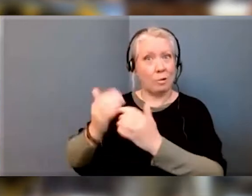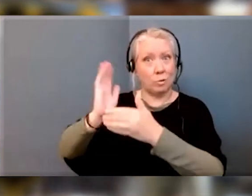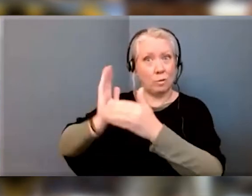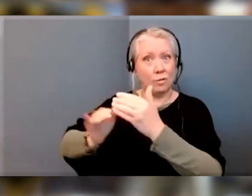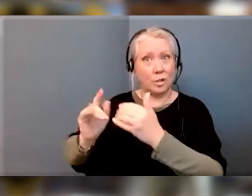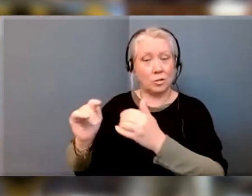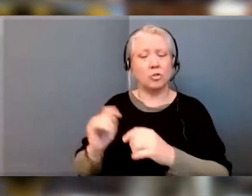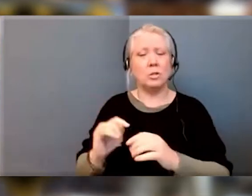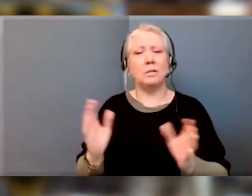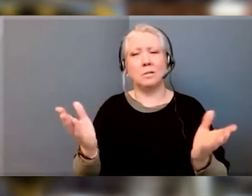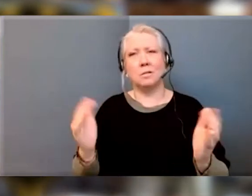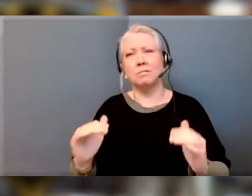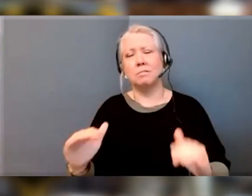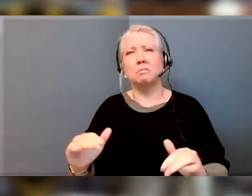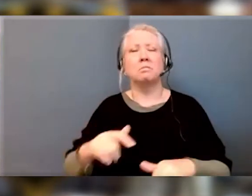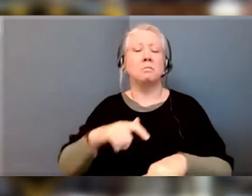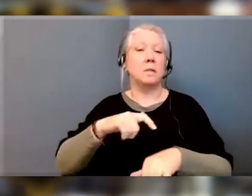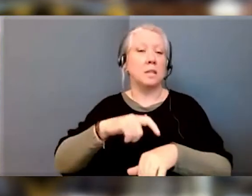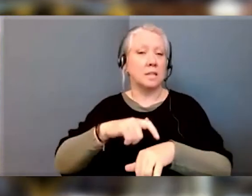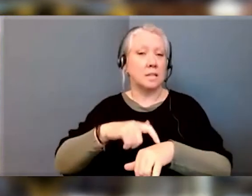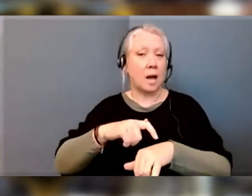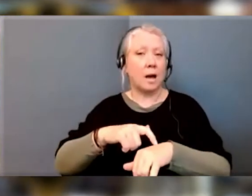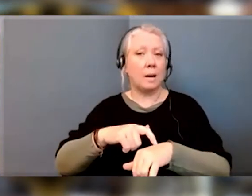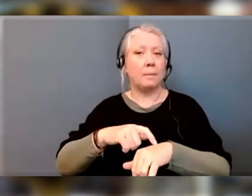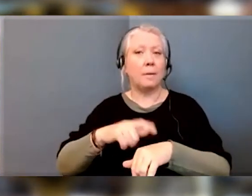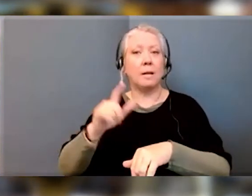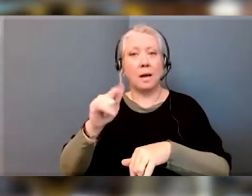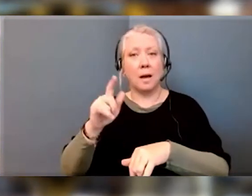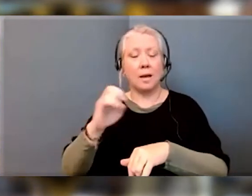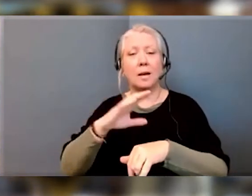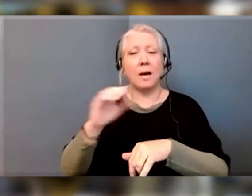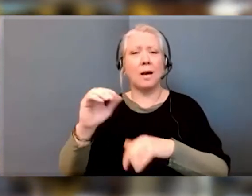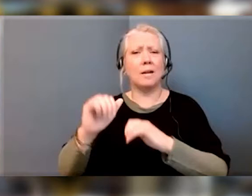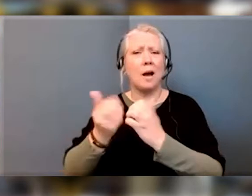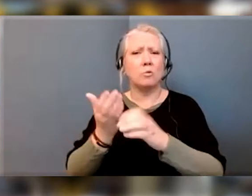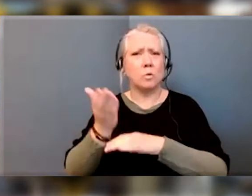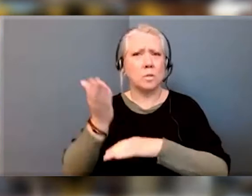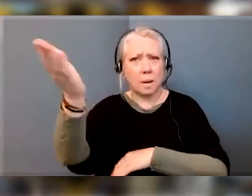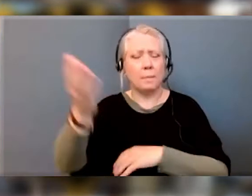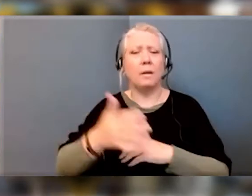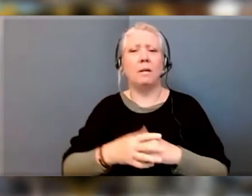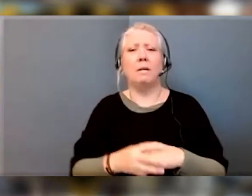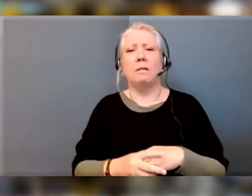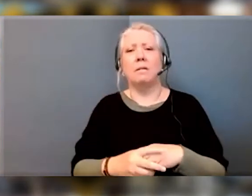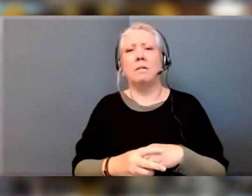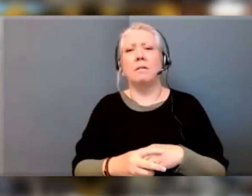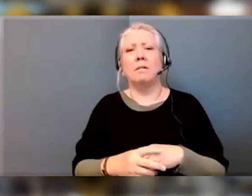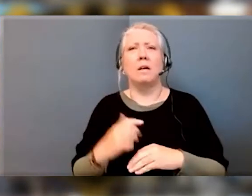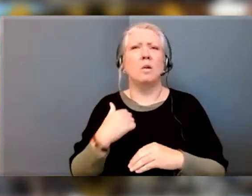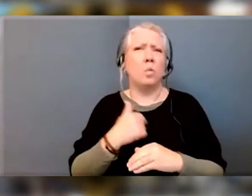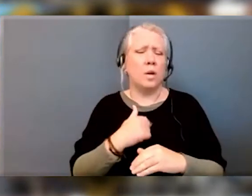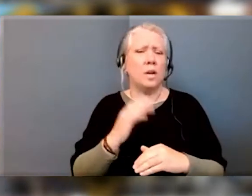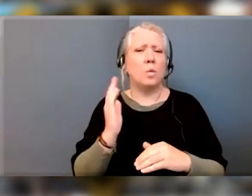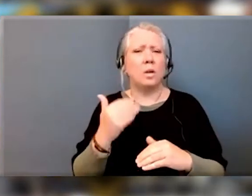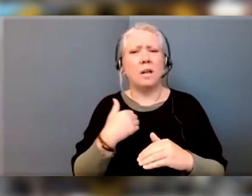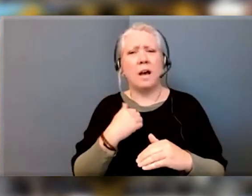the process for submitting the application. And then we'll get into some questions and we'll try to provide some answers to you